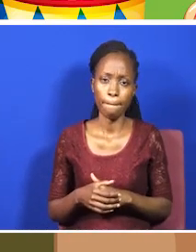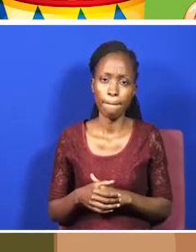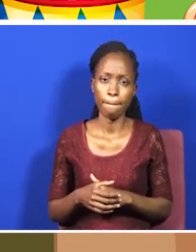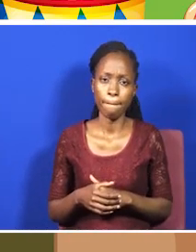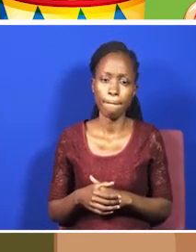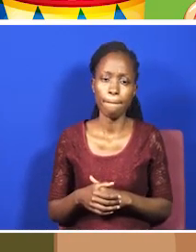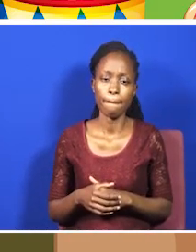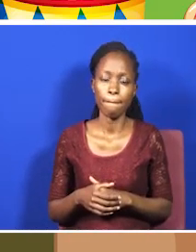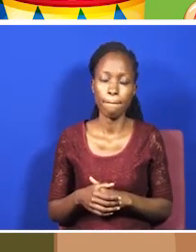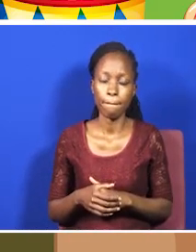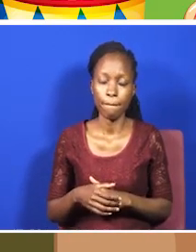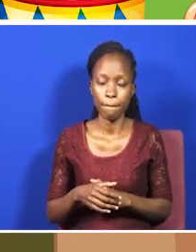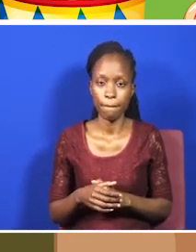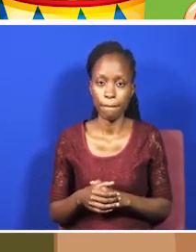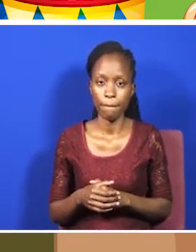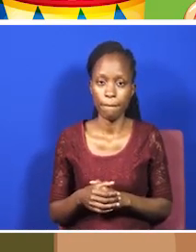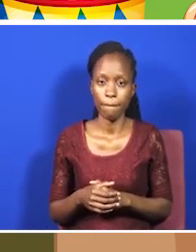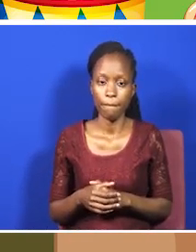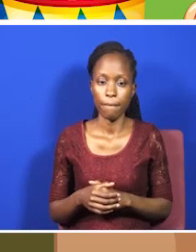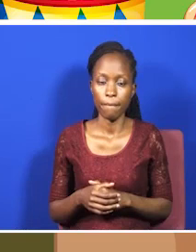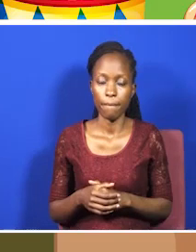Boys and girls, what made the difference